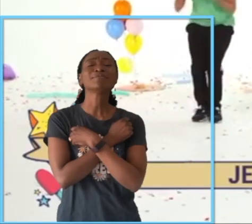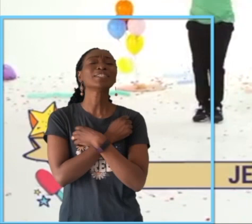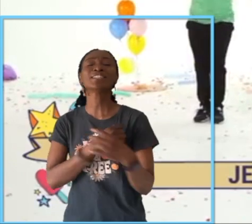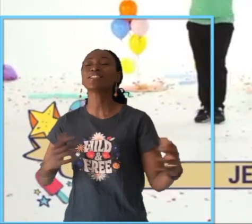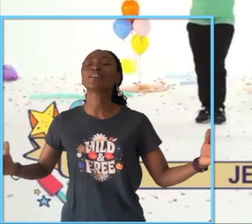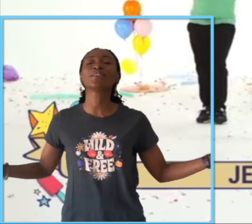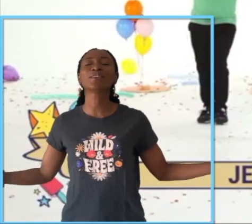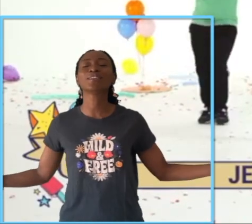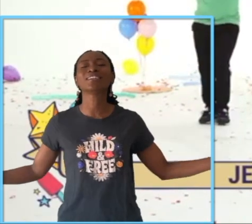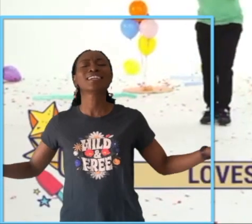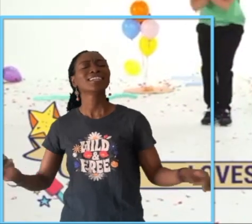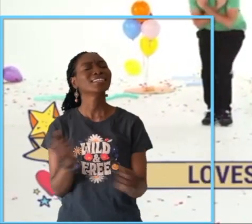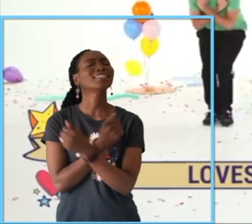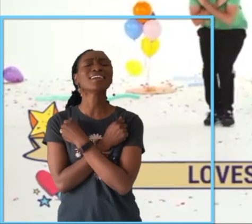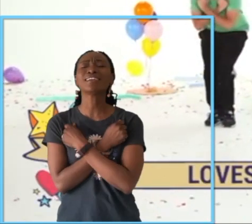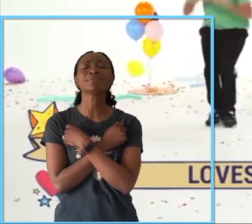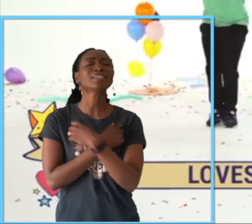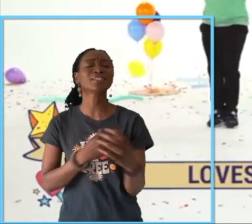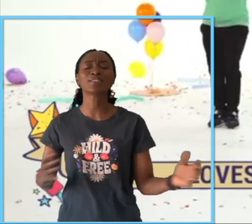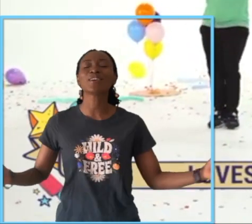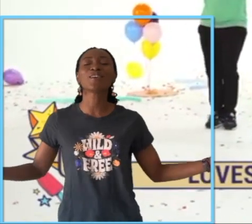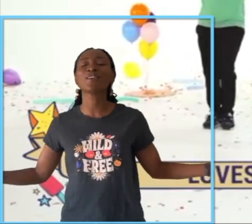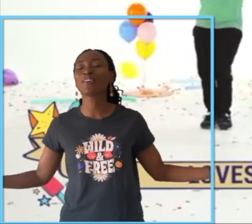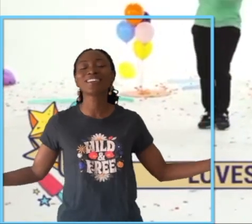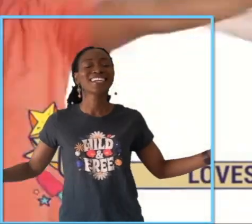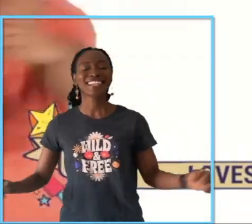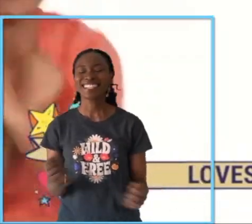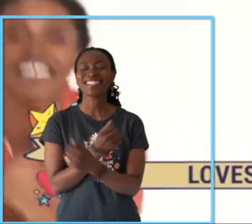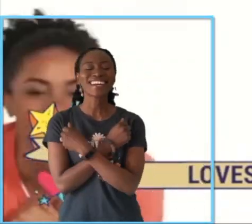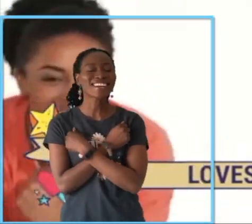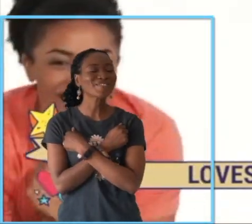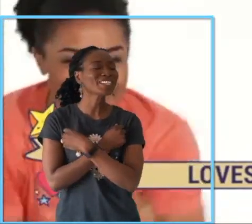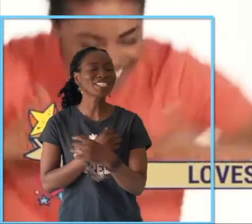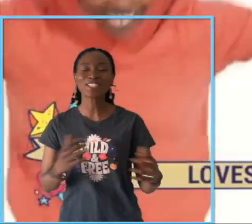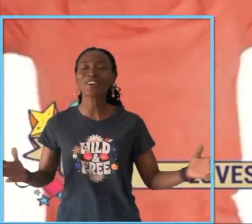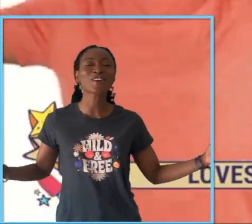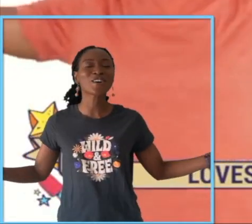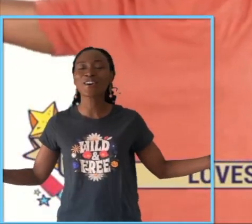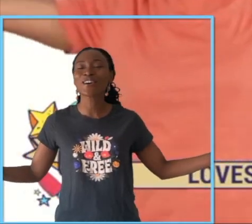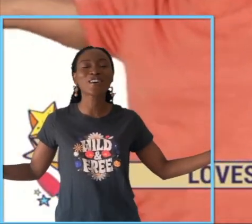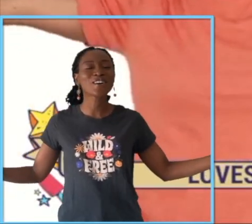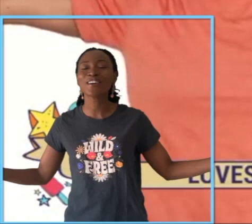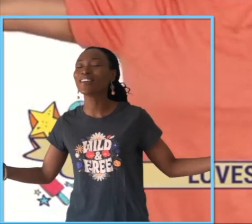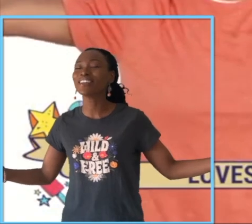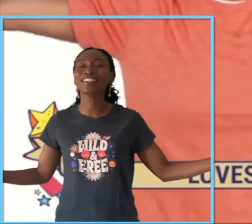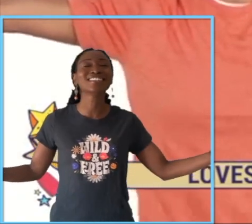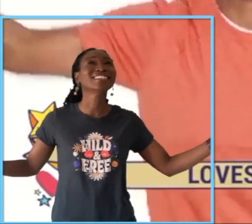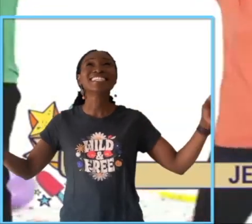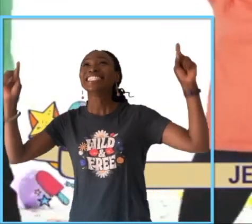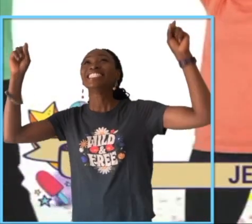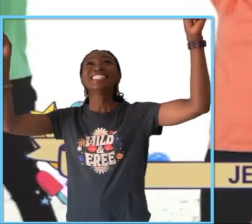Jesus loves me so, loves me so, loves me so.